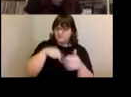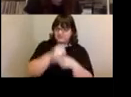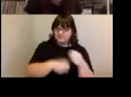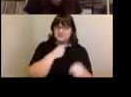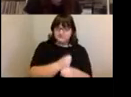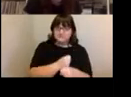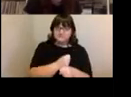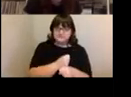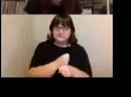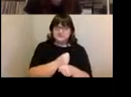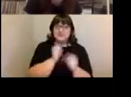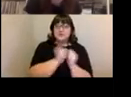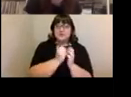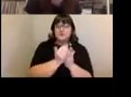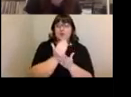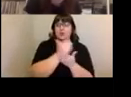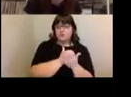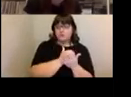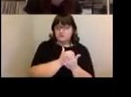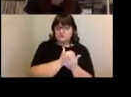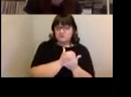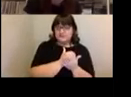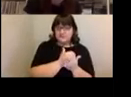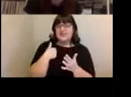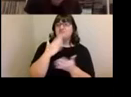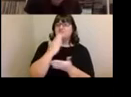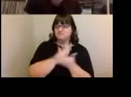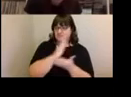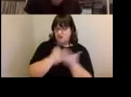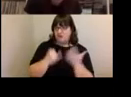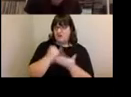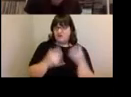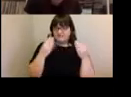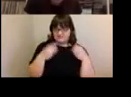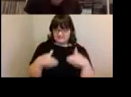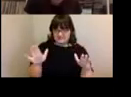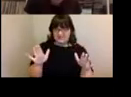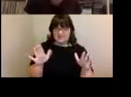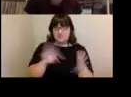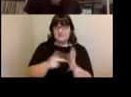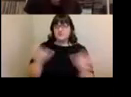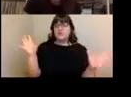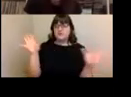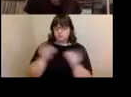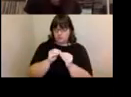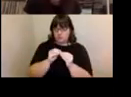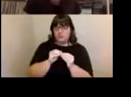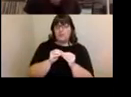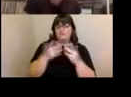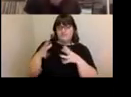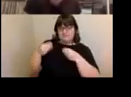With earned revenue, we have some artist sales. So this is the total value of artwork that we sold out of the office